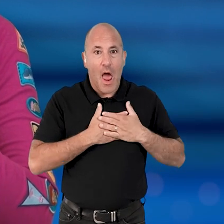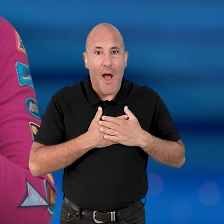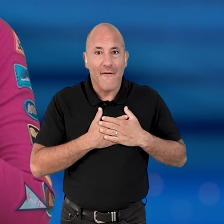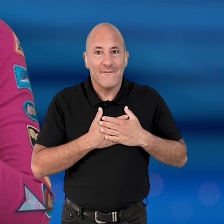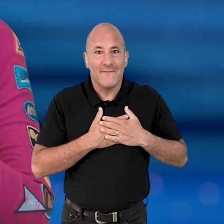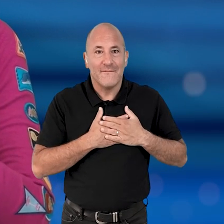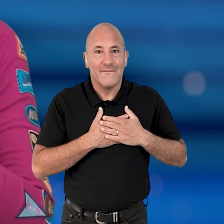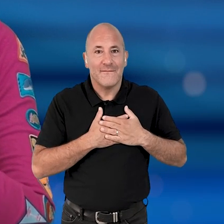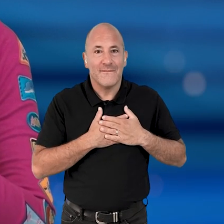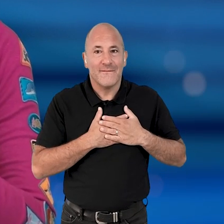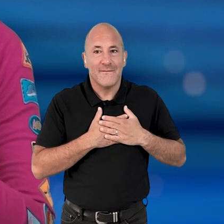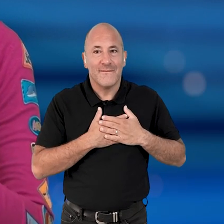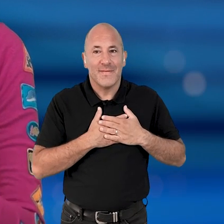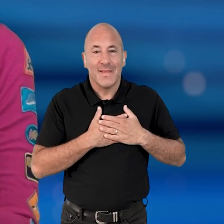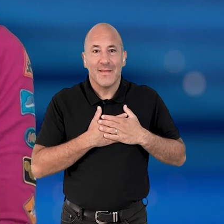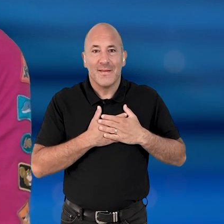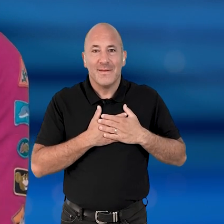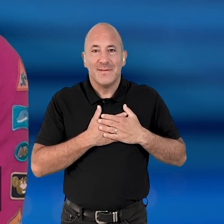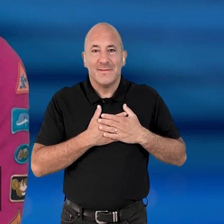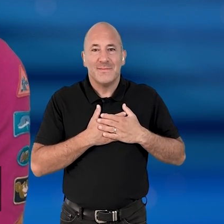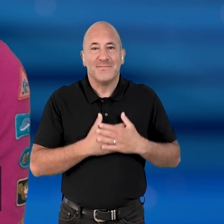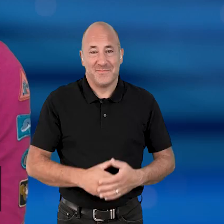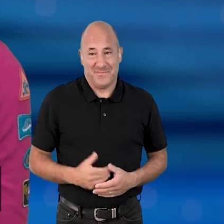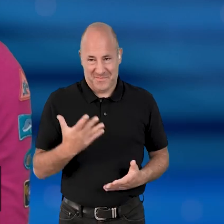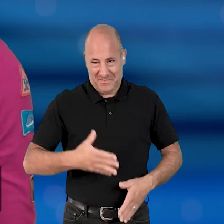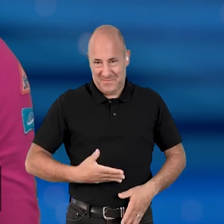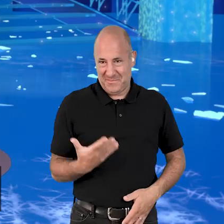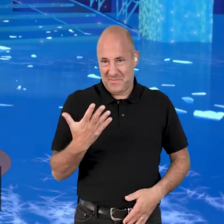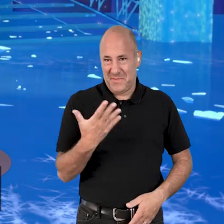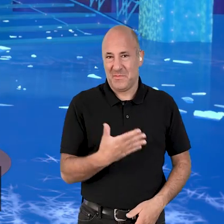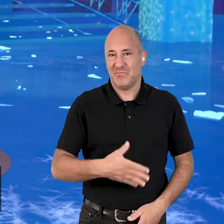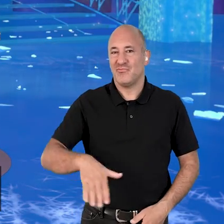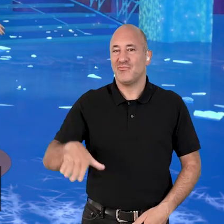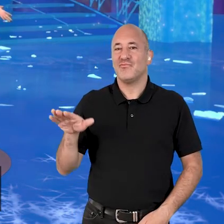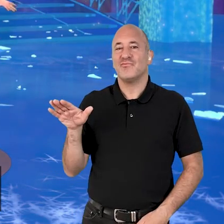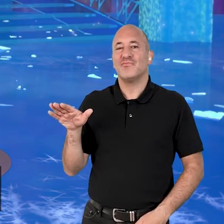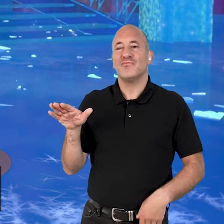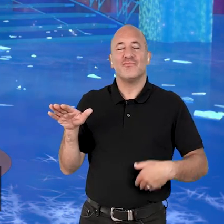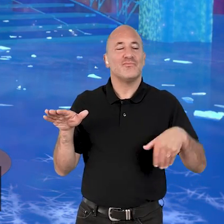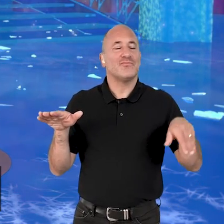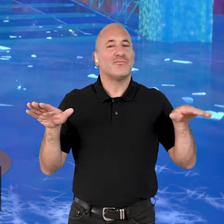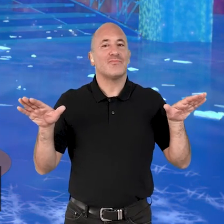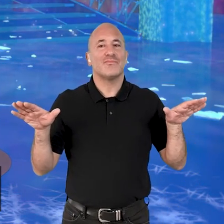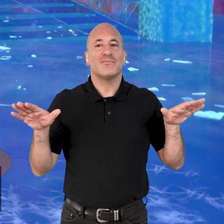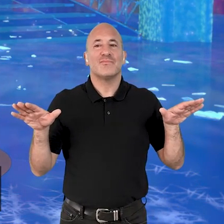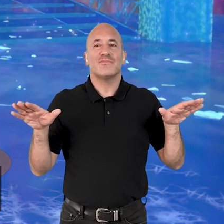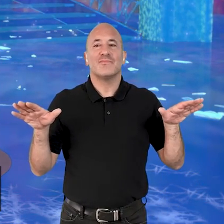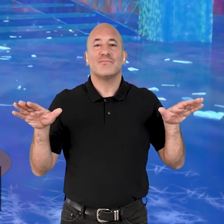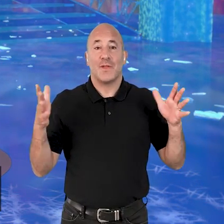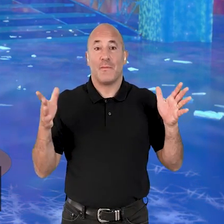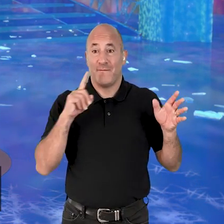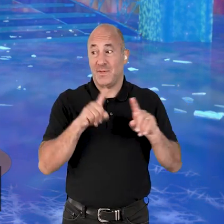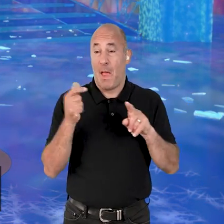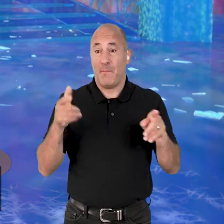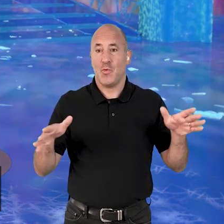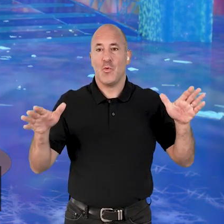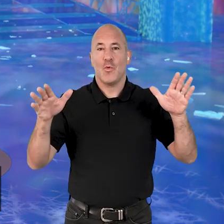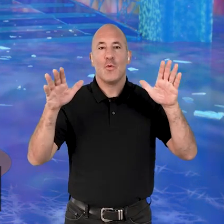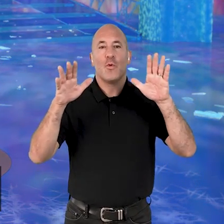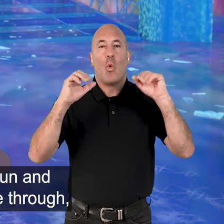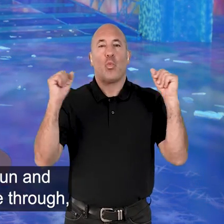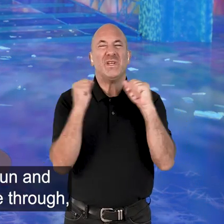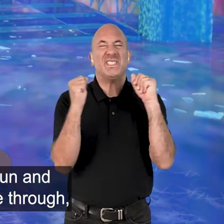is the way to control her powers. She raises her arms up to the sides, and